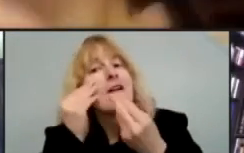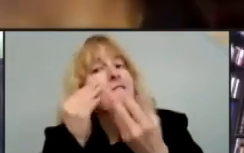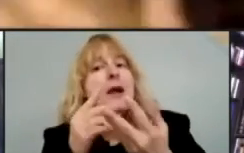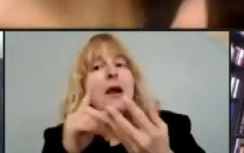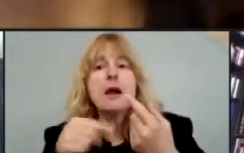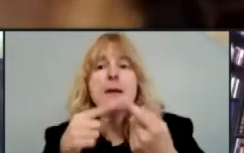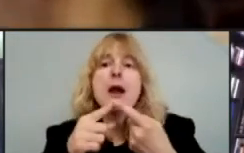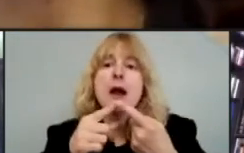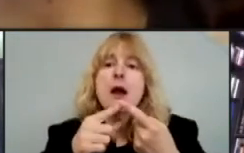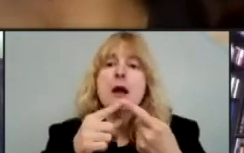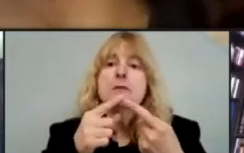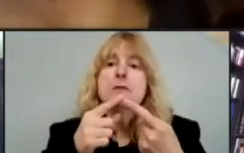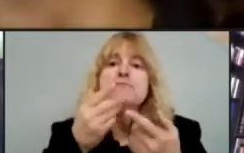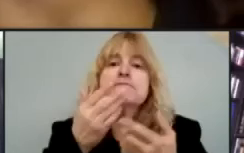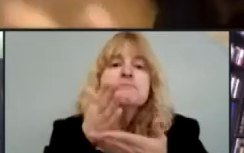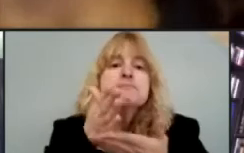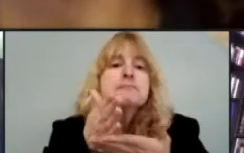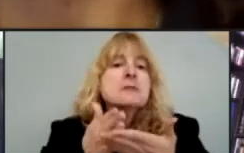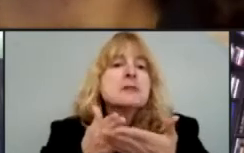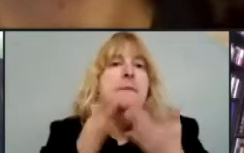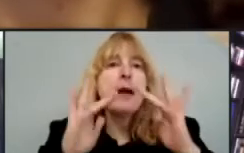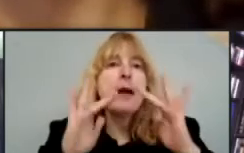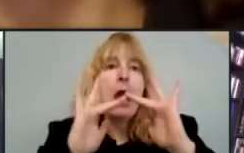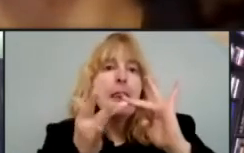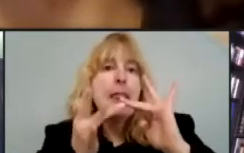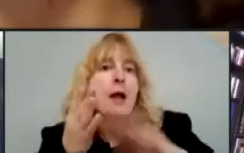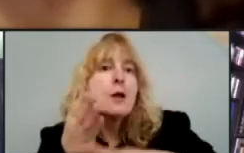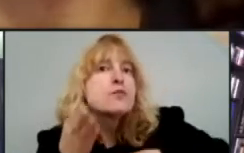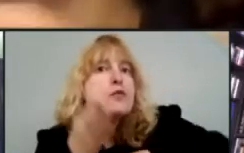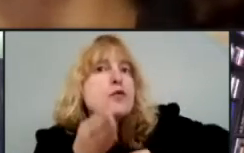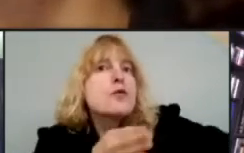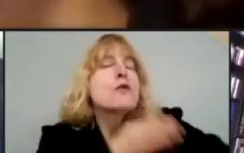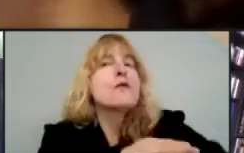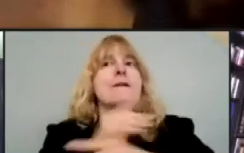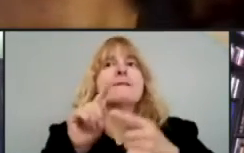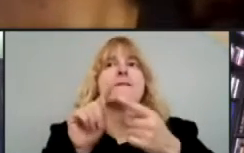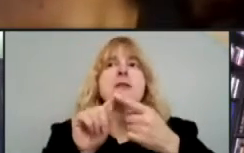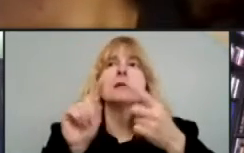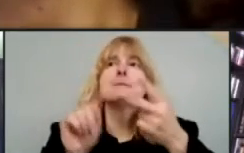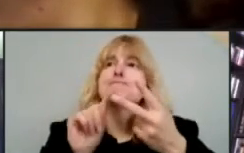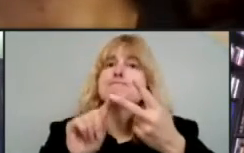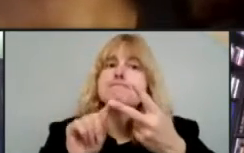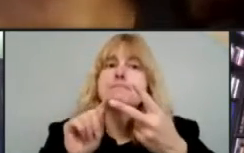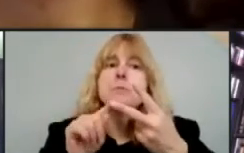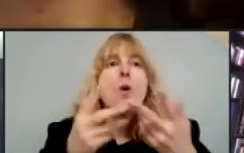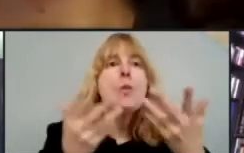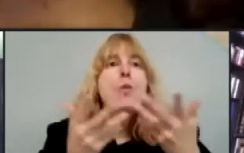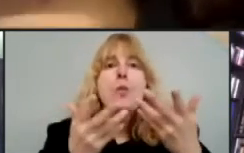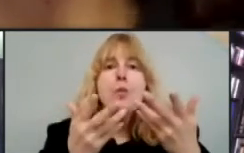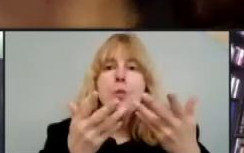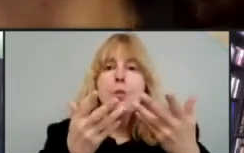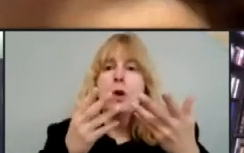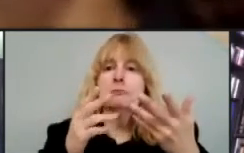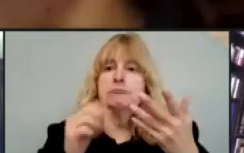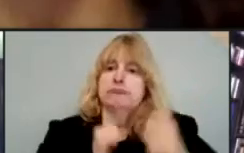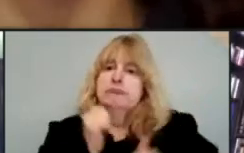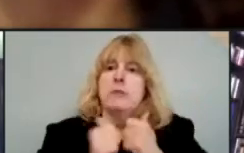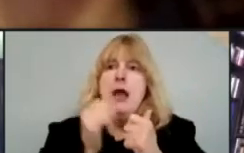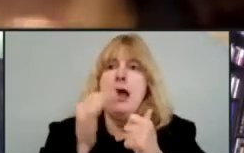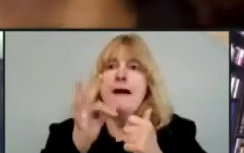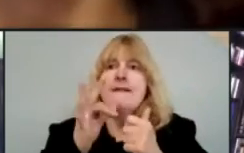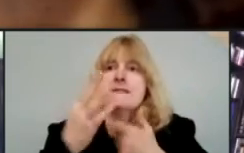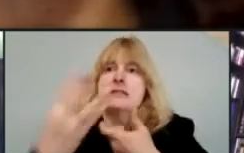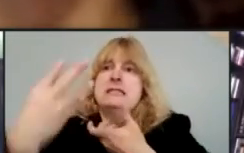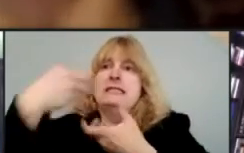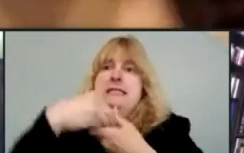of the online improvements, and in what ways have the efforts of engaging parents to